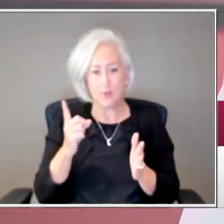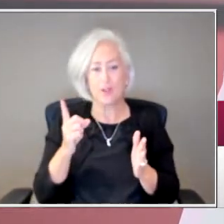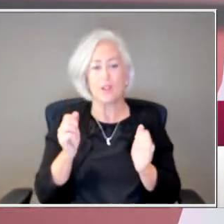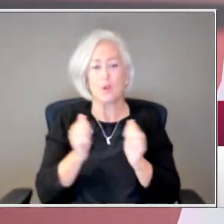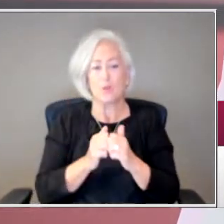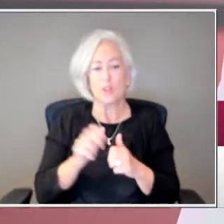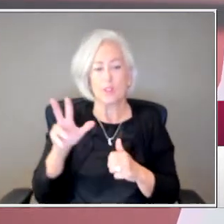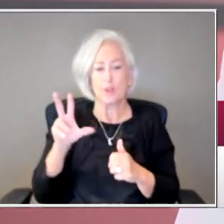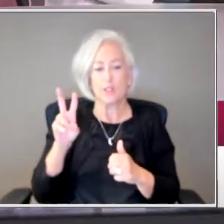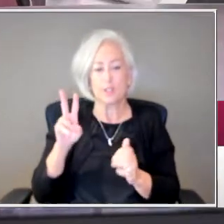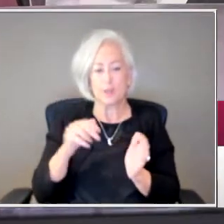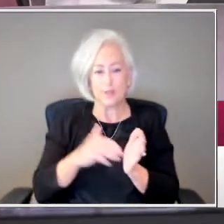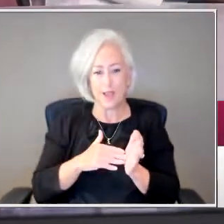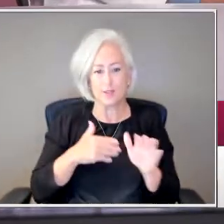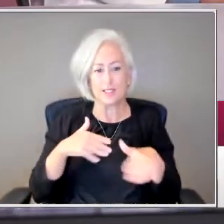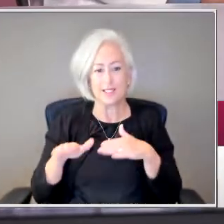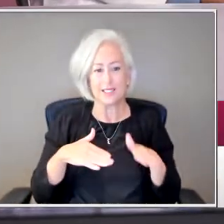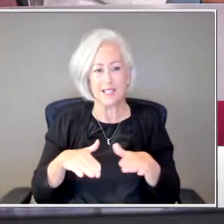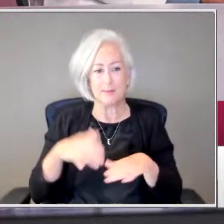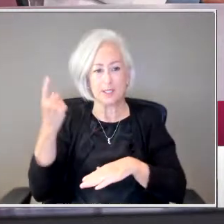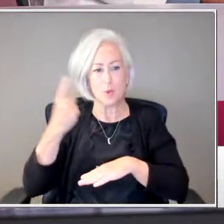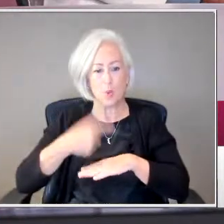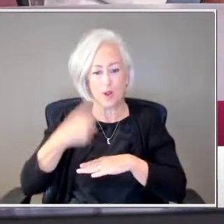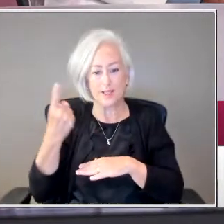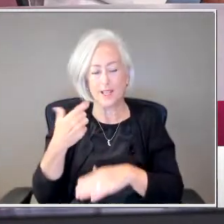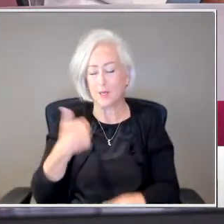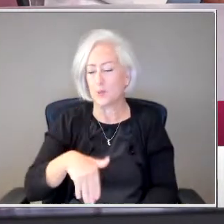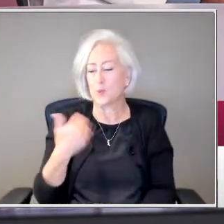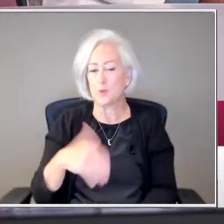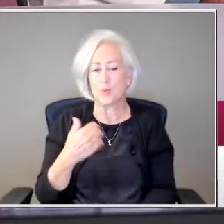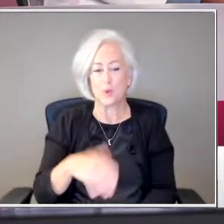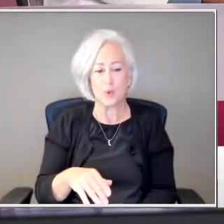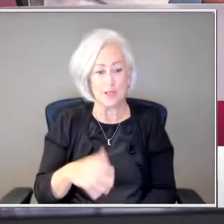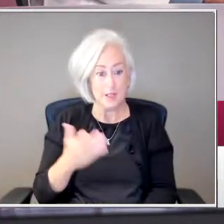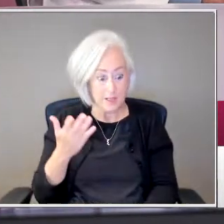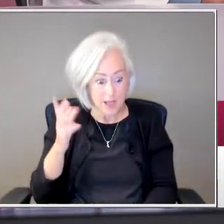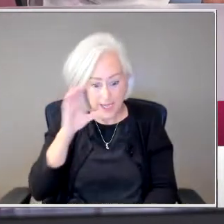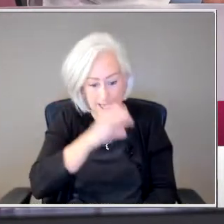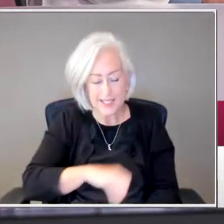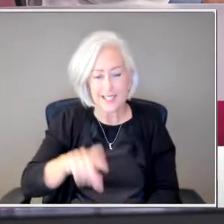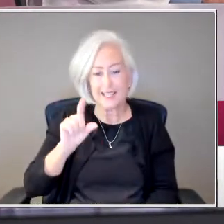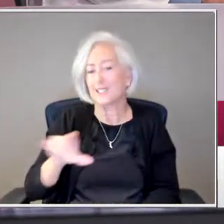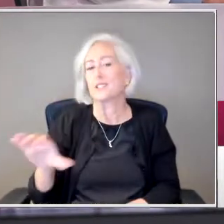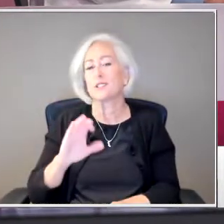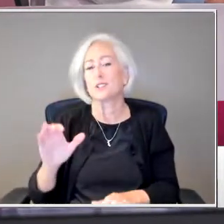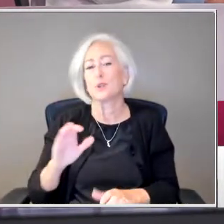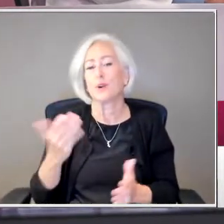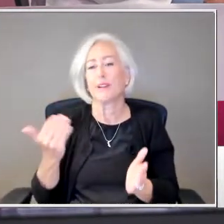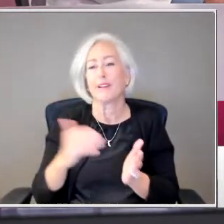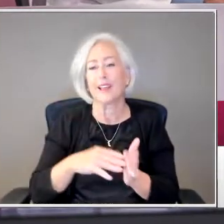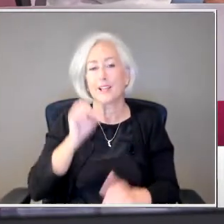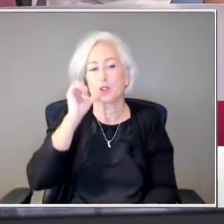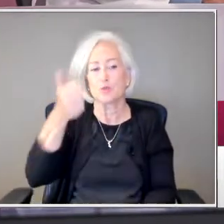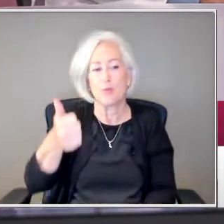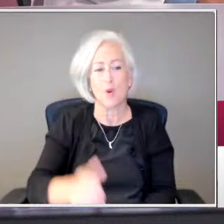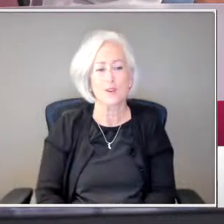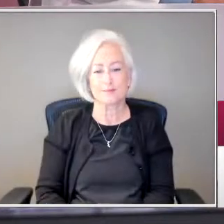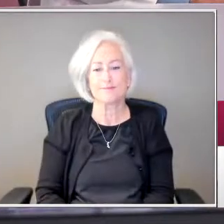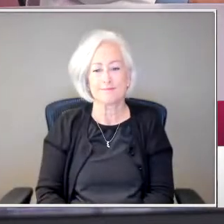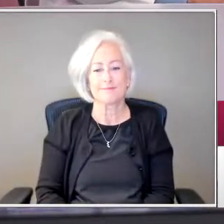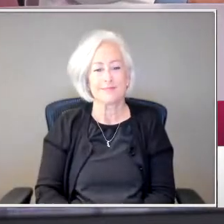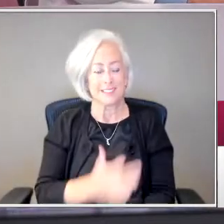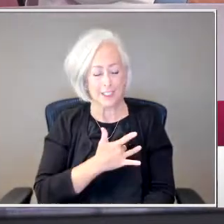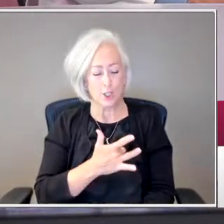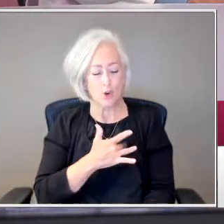day. Either. You're my first right here. Yeah, I mean, it's like, God, I don't know, I got to do it again tomorrow. Well, that's walking the walk. You're a heart guy. I think you just got your heart health in. Yeah. So